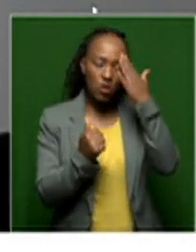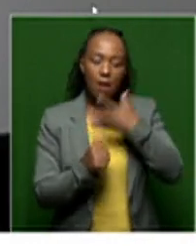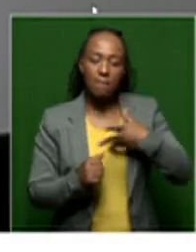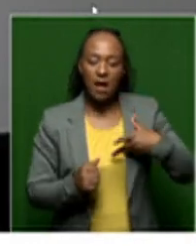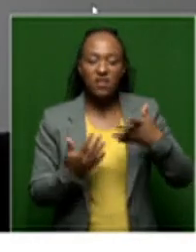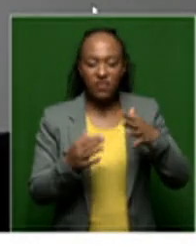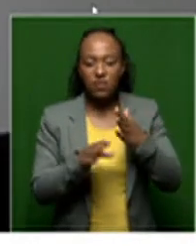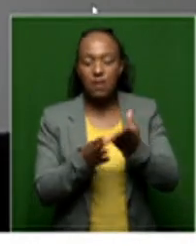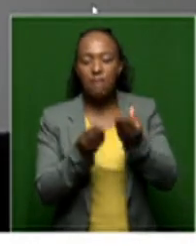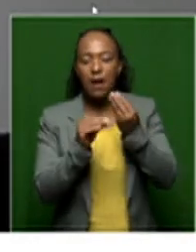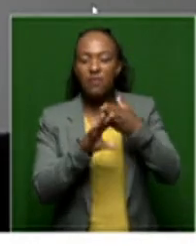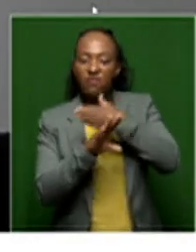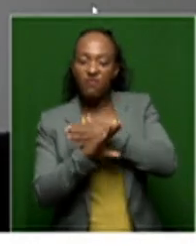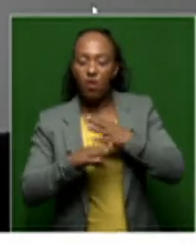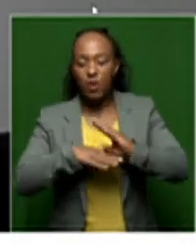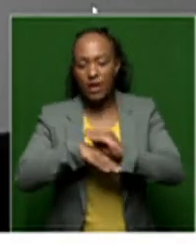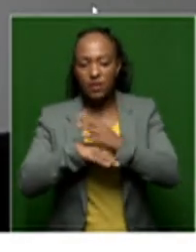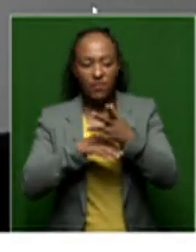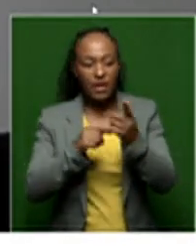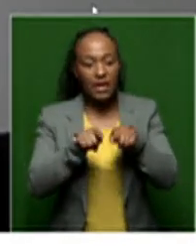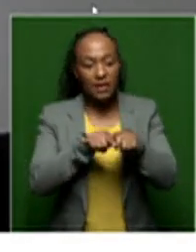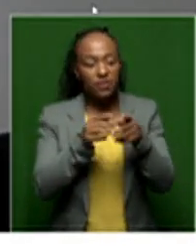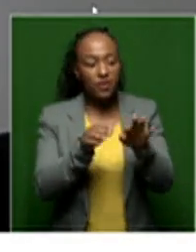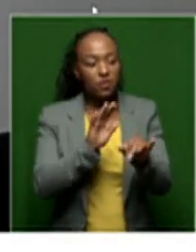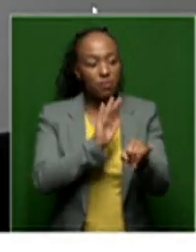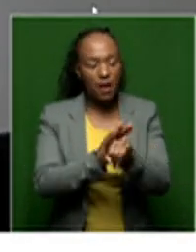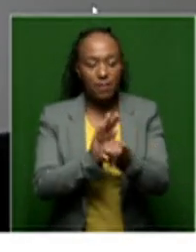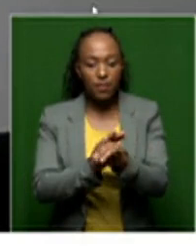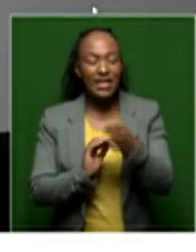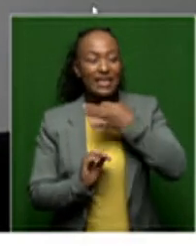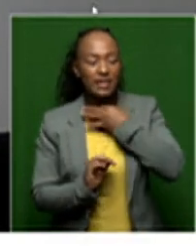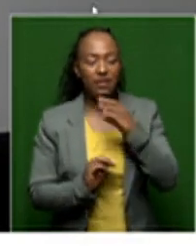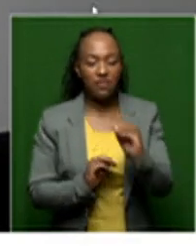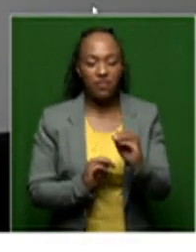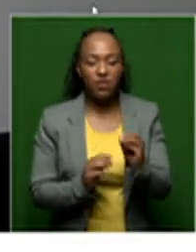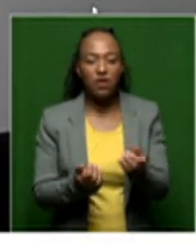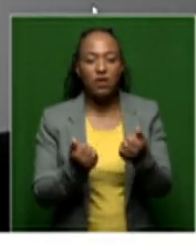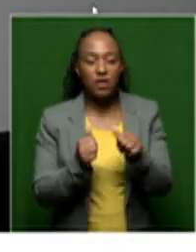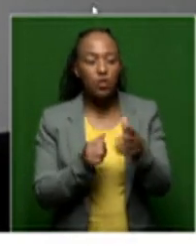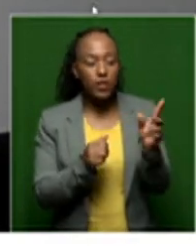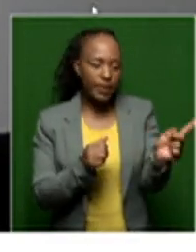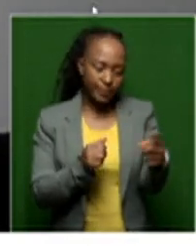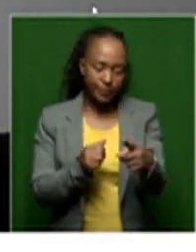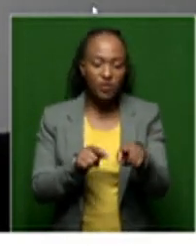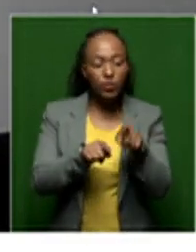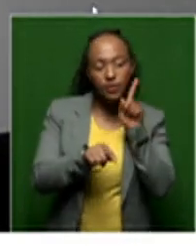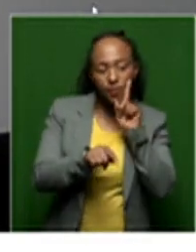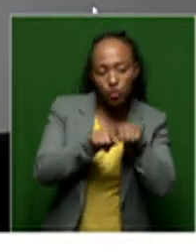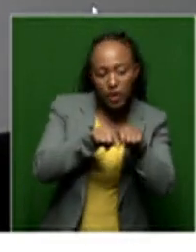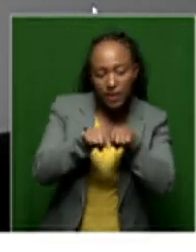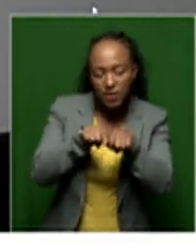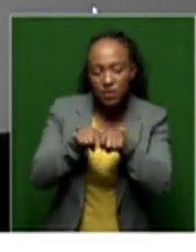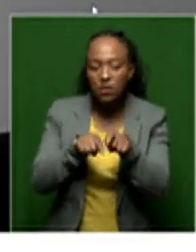cancer and she's already done a test like this and we've identified certain markers that put her at risk, we could then just screen you for those similar